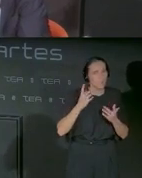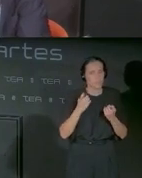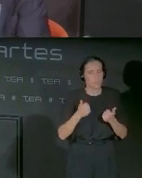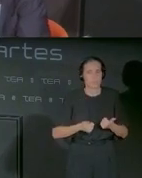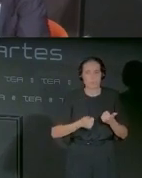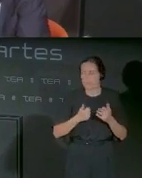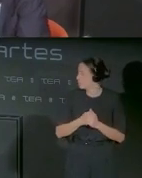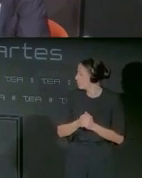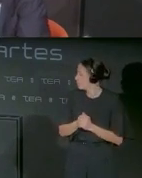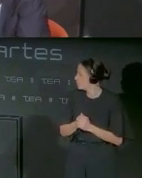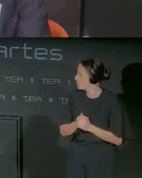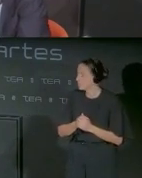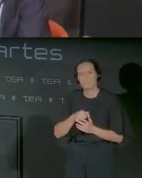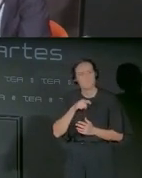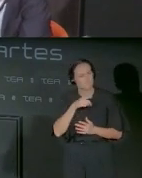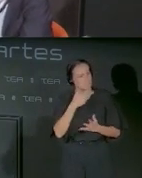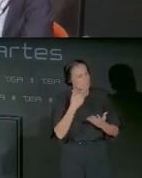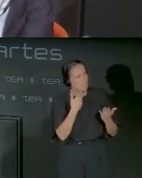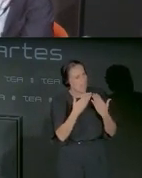you're talking about private money and equity,